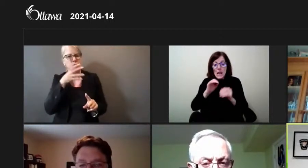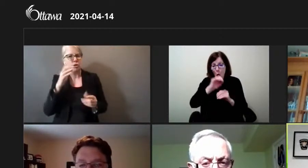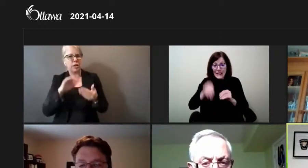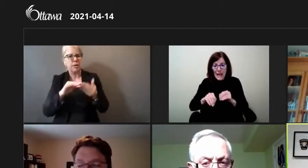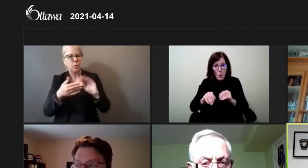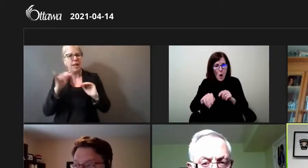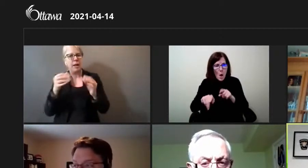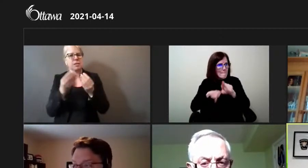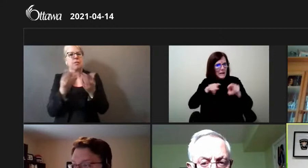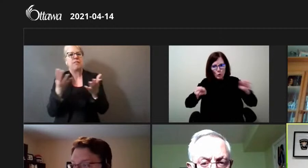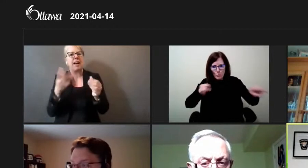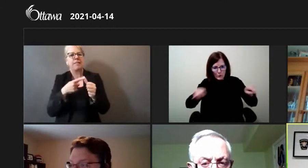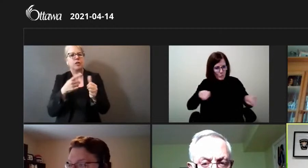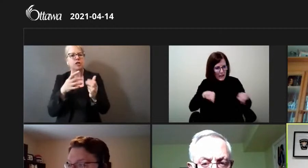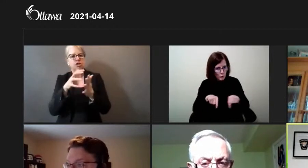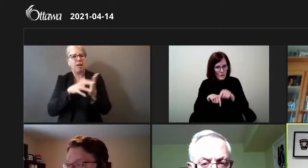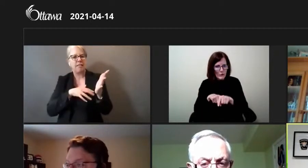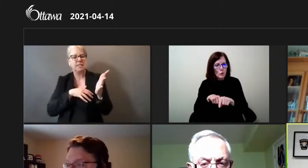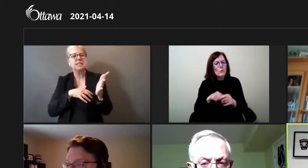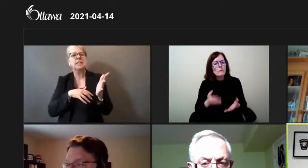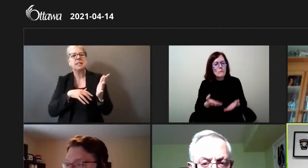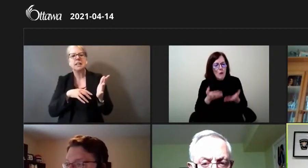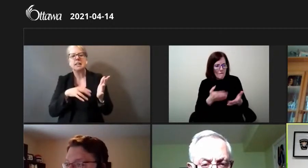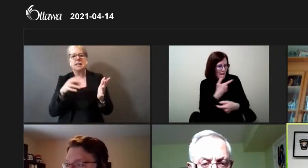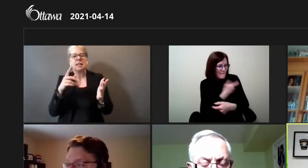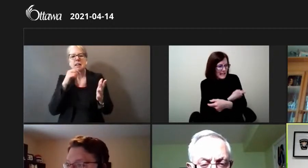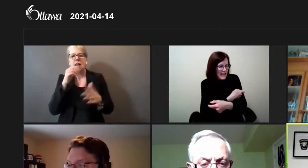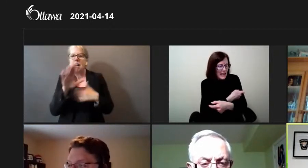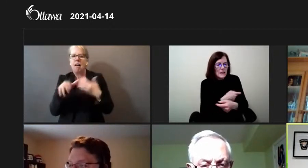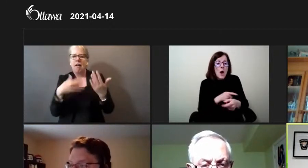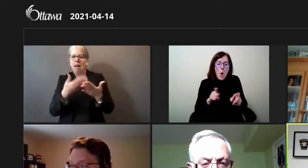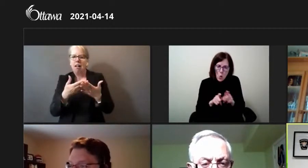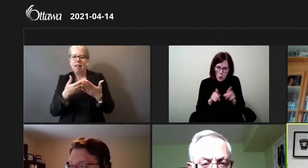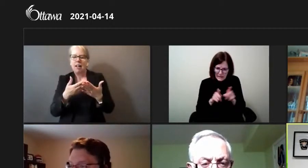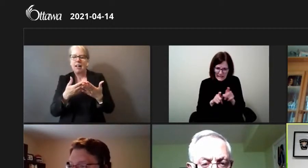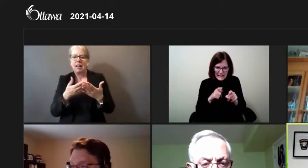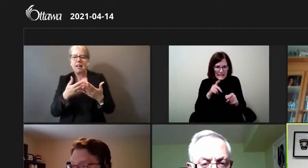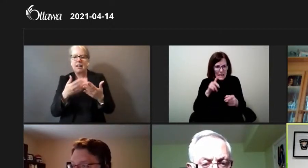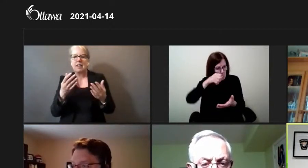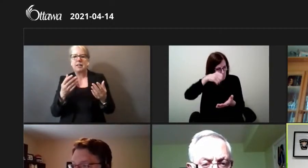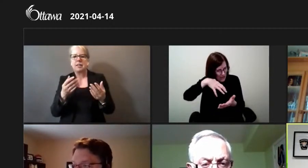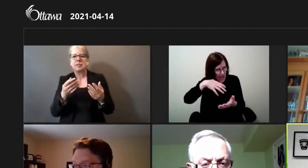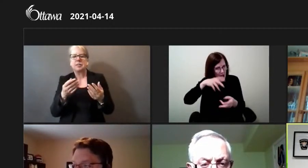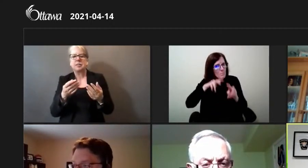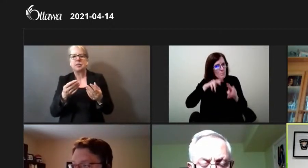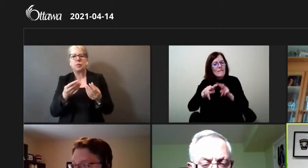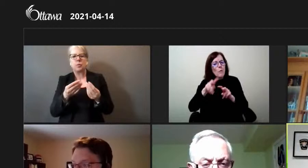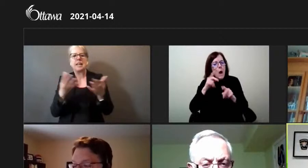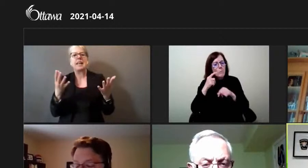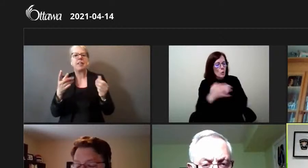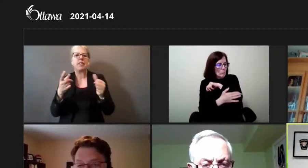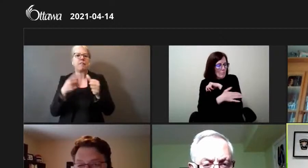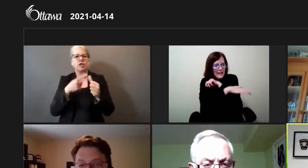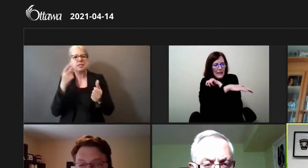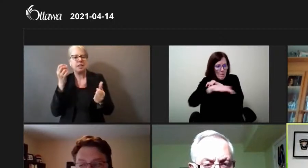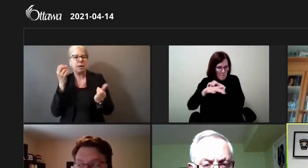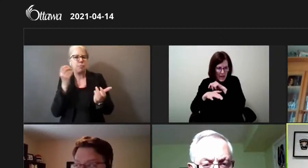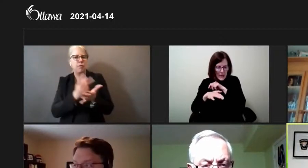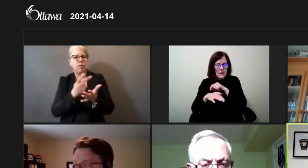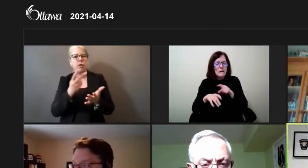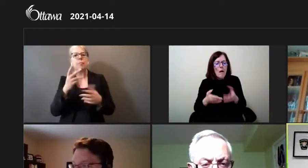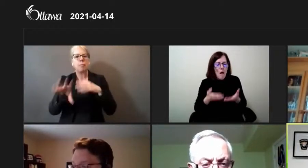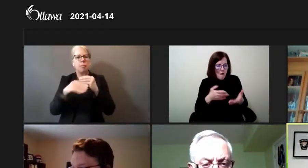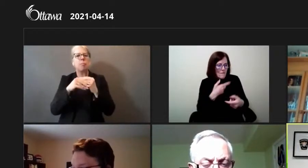draft. Not all of them, as you say, were given The first okay. There have been some